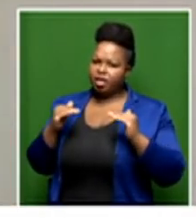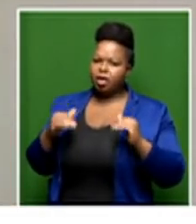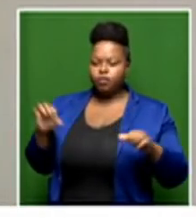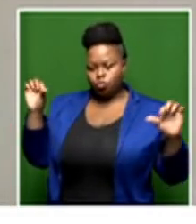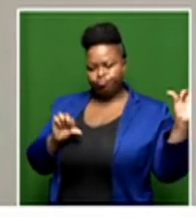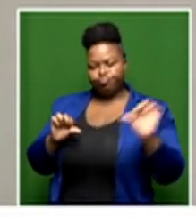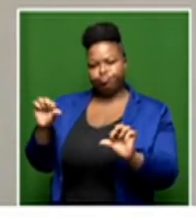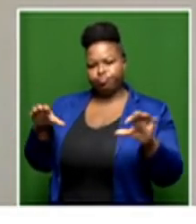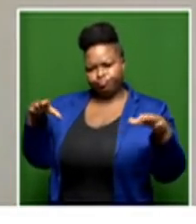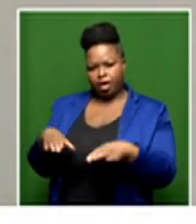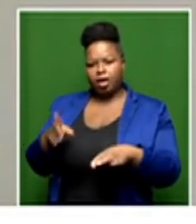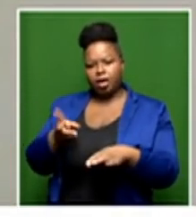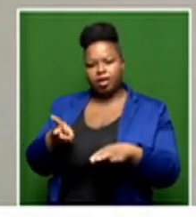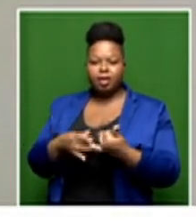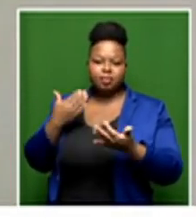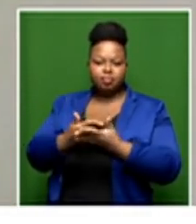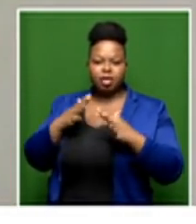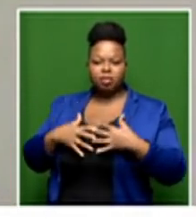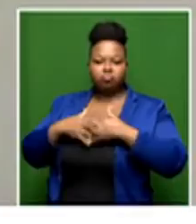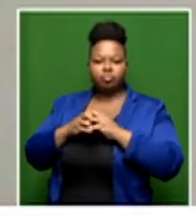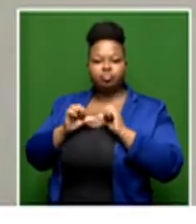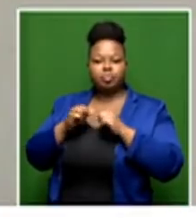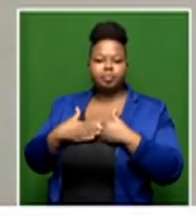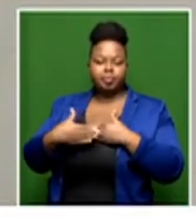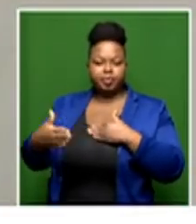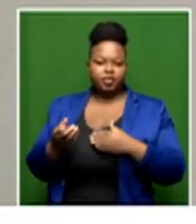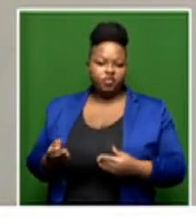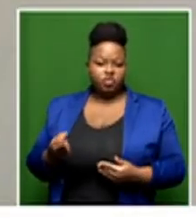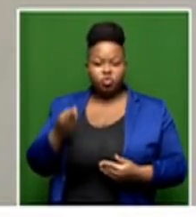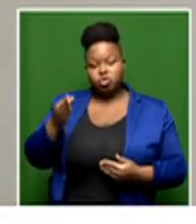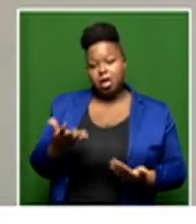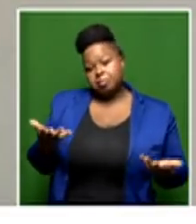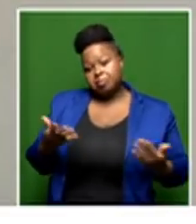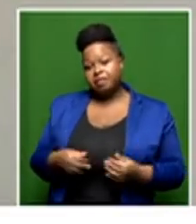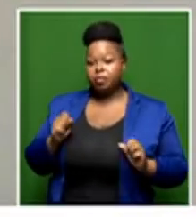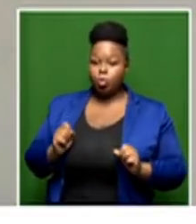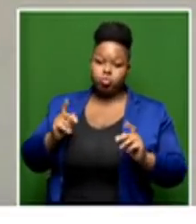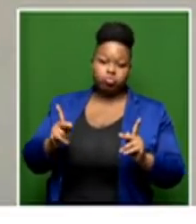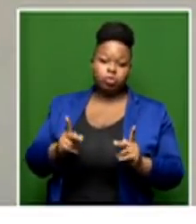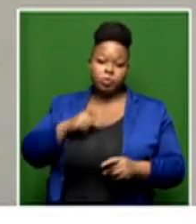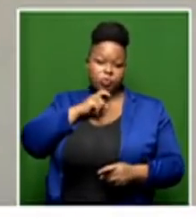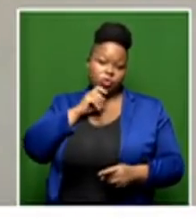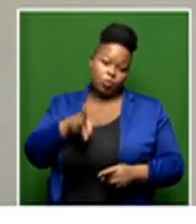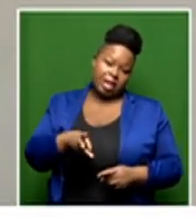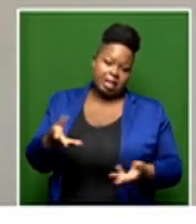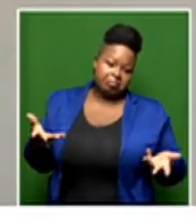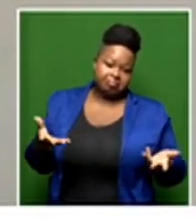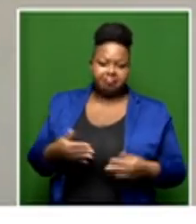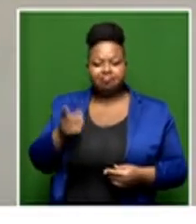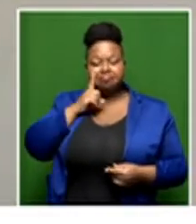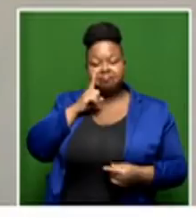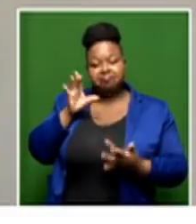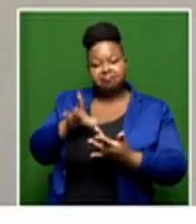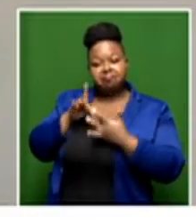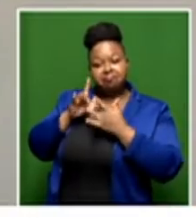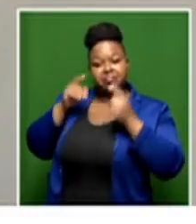regroup and be able to build going forward. Whether or not they take that chance is something that is